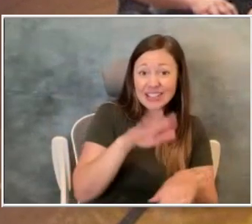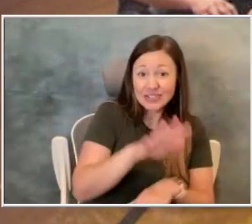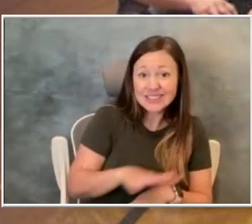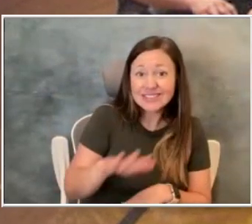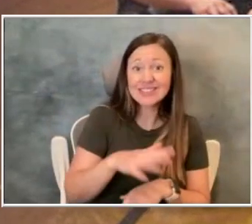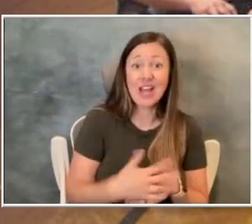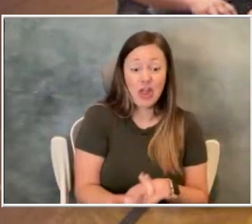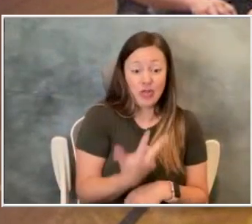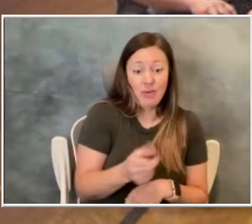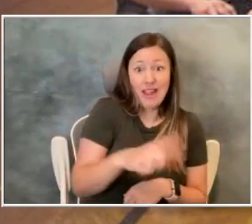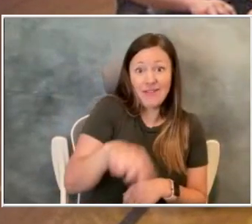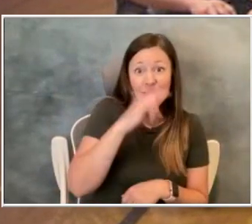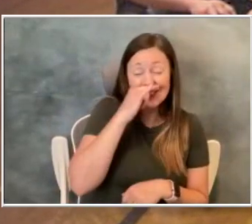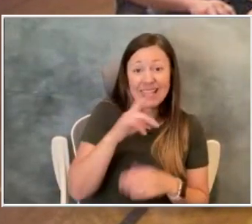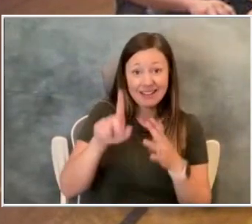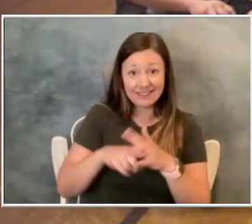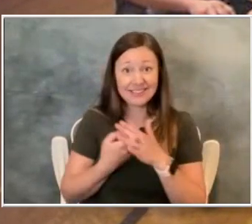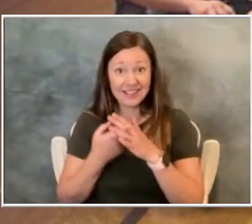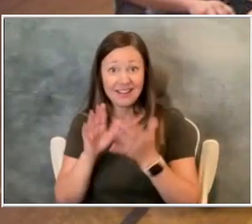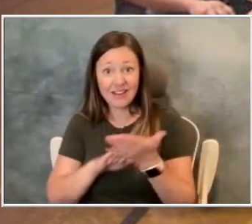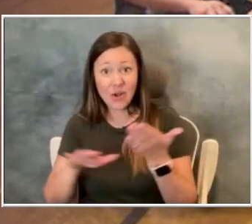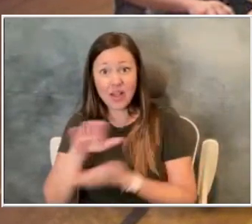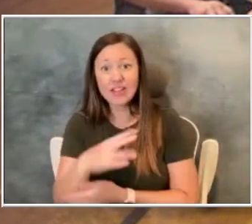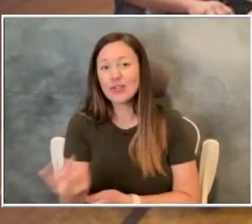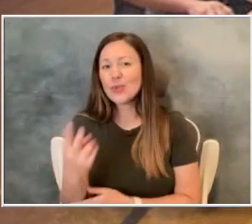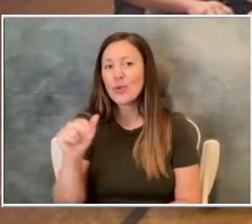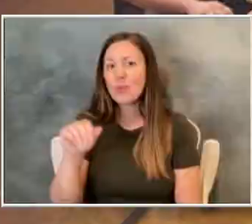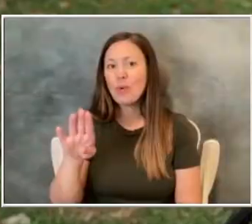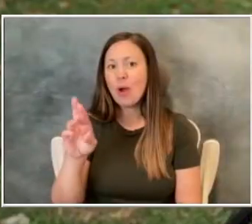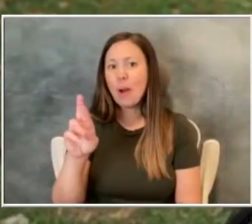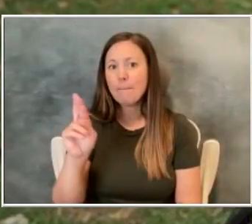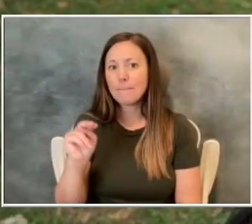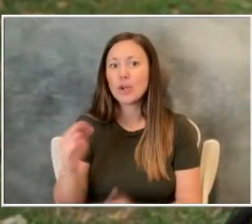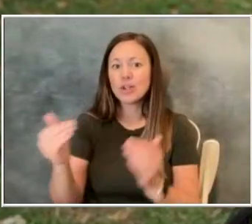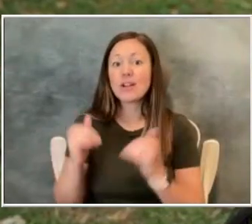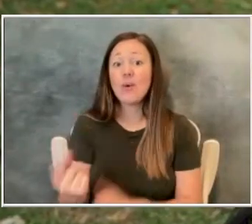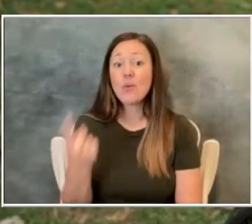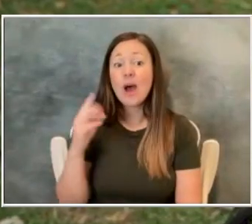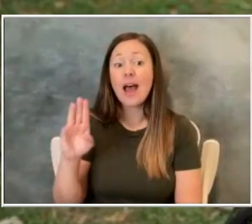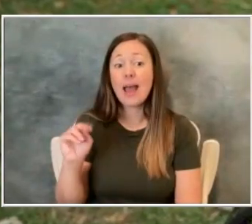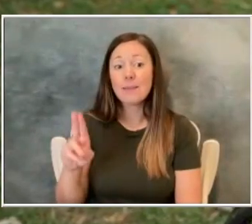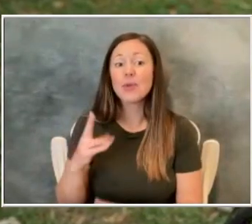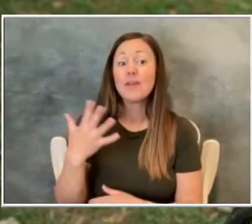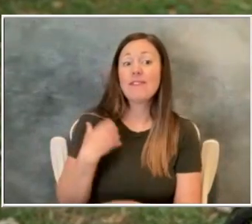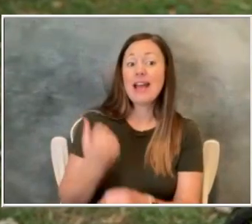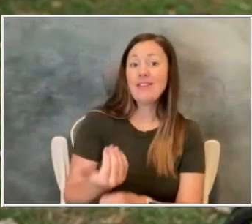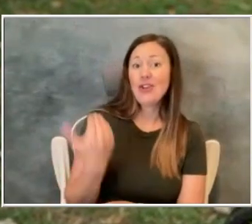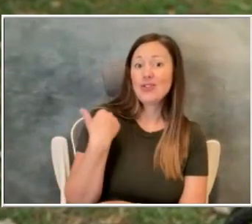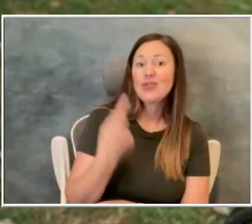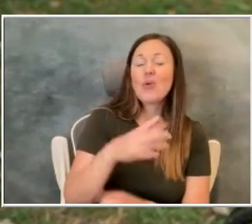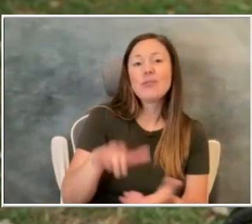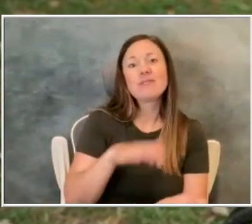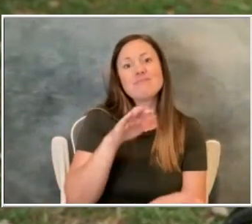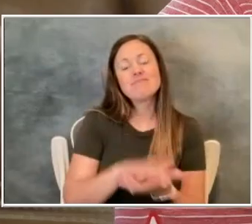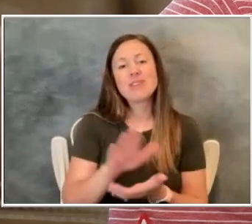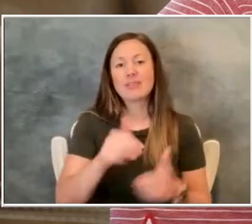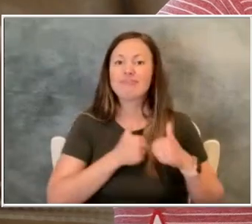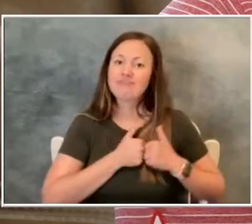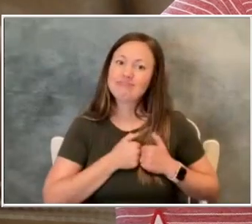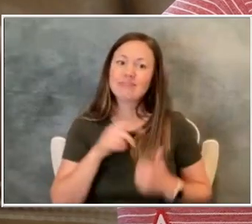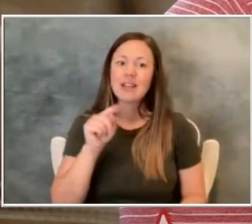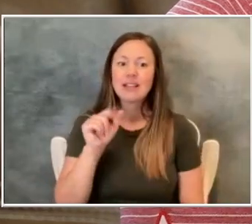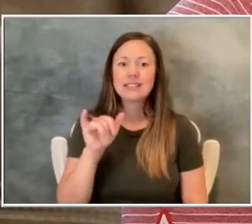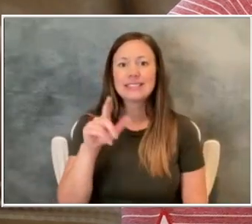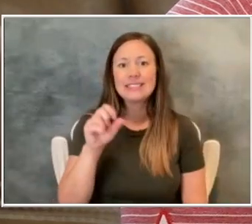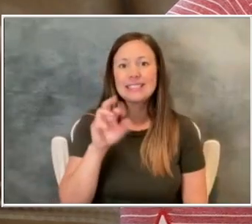going on to universities. 2 of them are going to Auburn, and then 1 of them is going to Mizzou. 5 years ago, Matt married the love of his life, Taylor. My wife and I